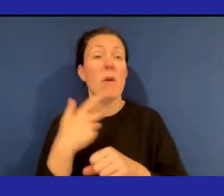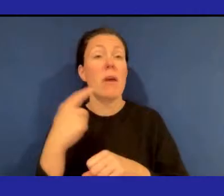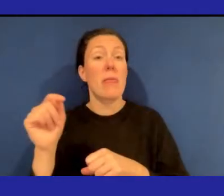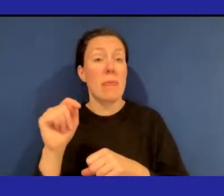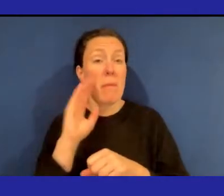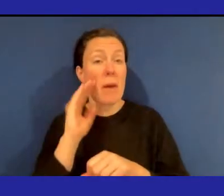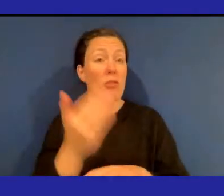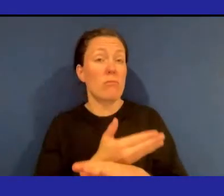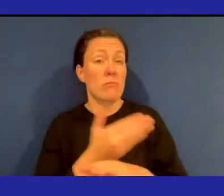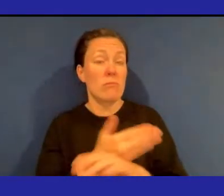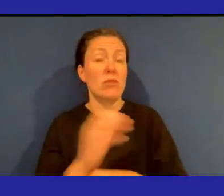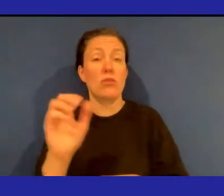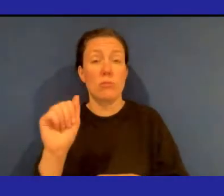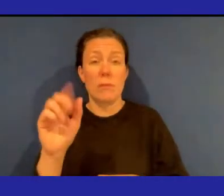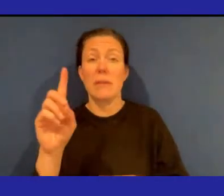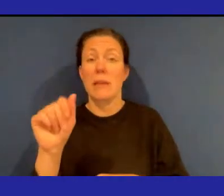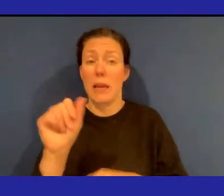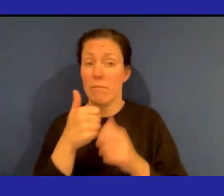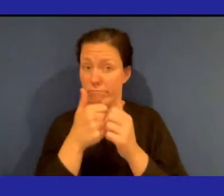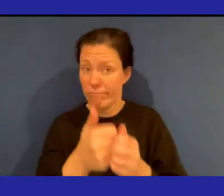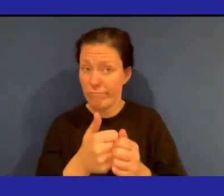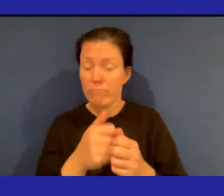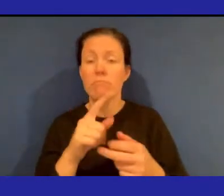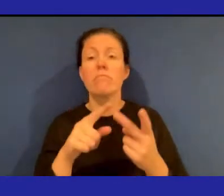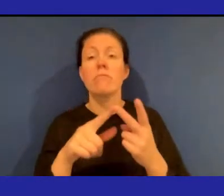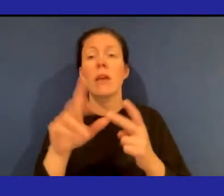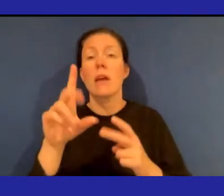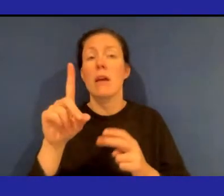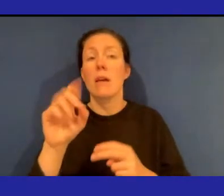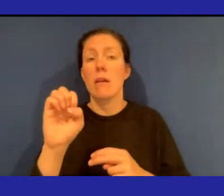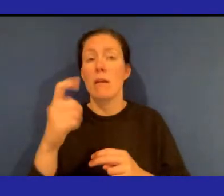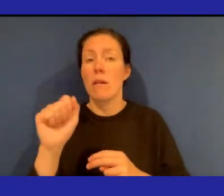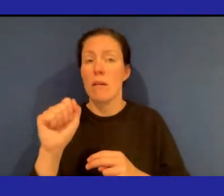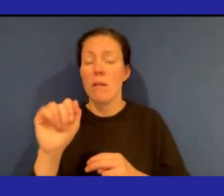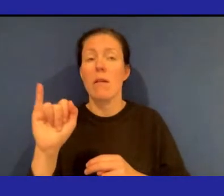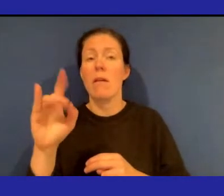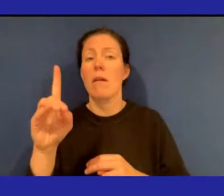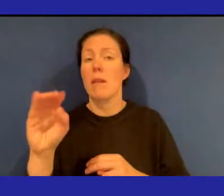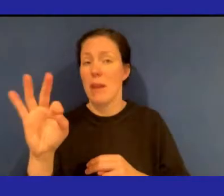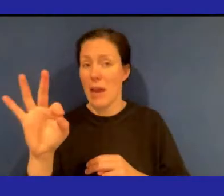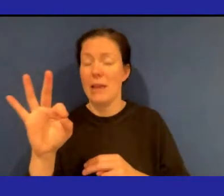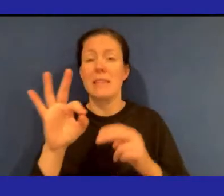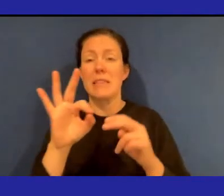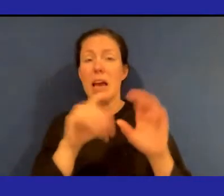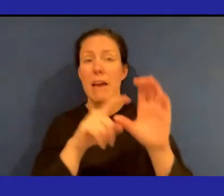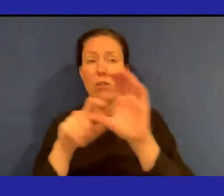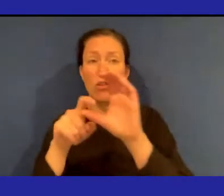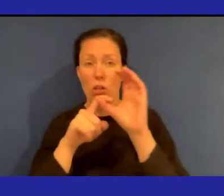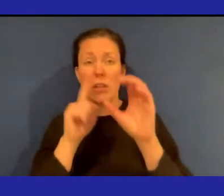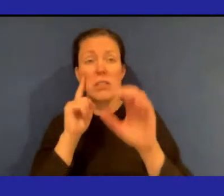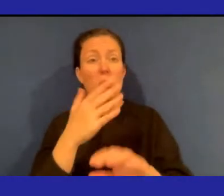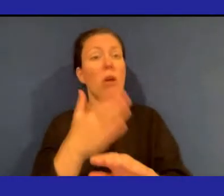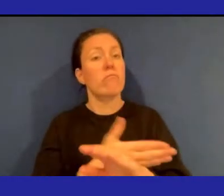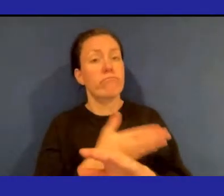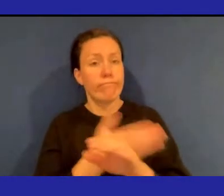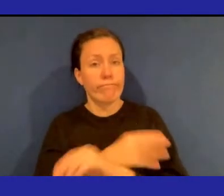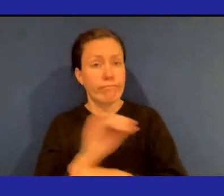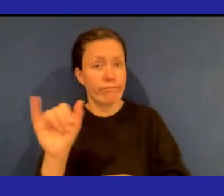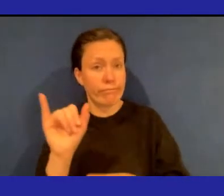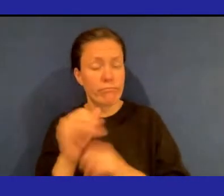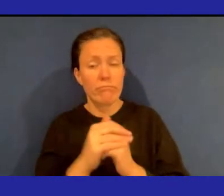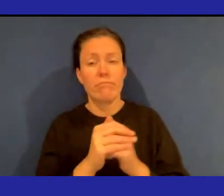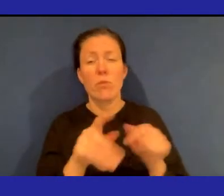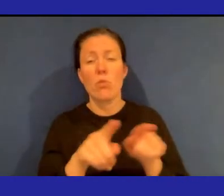ADA compliant and upgrading our DEXA and IDF IT closets. We'll also be kicking off a